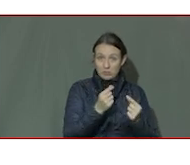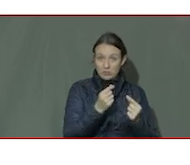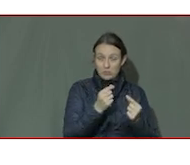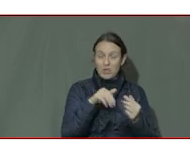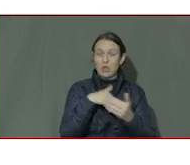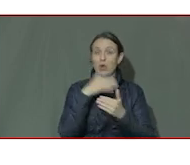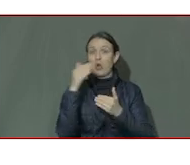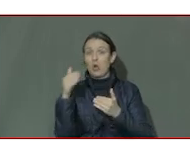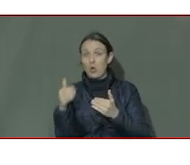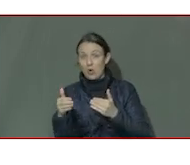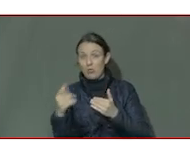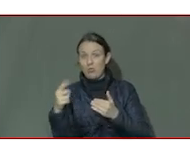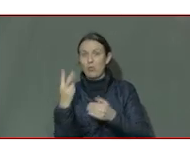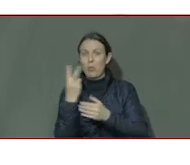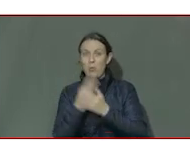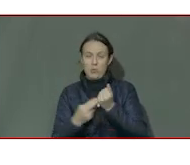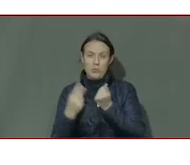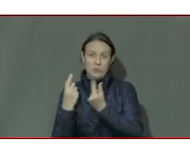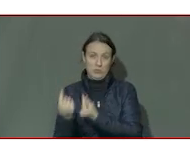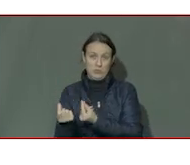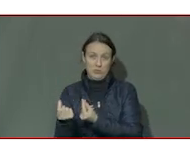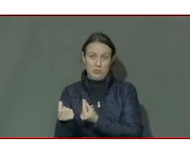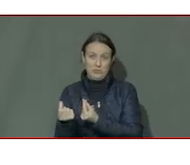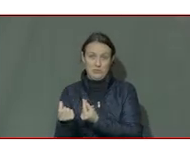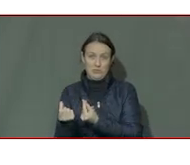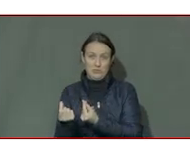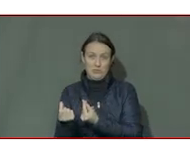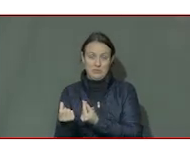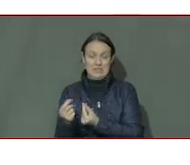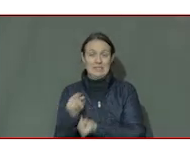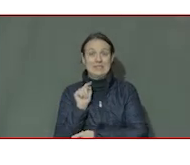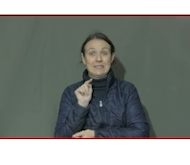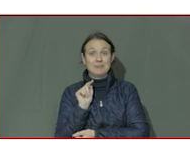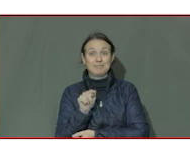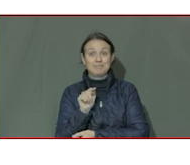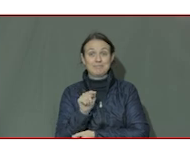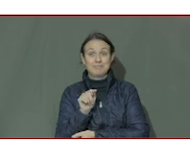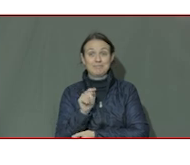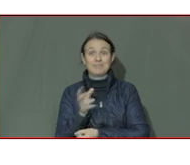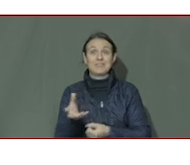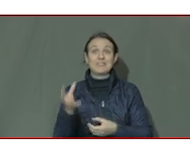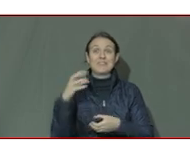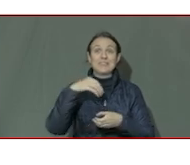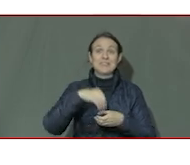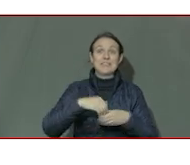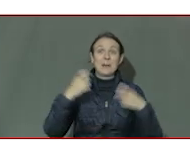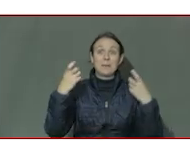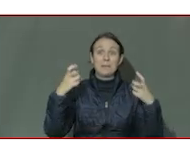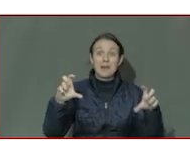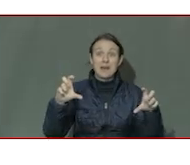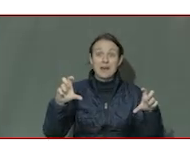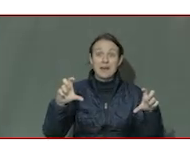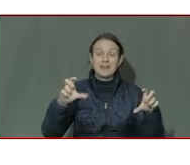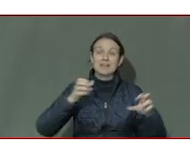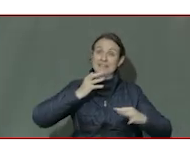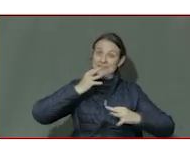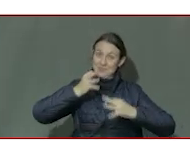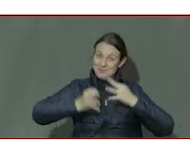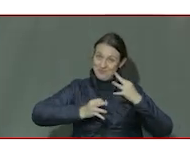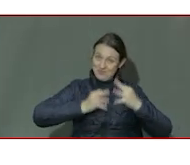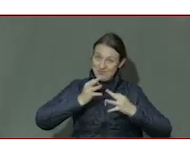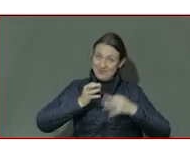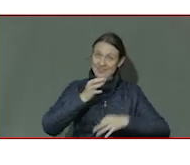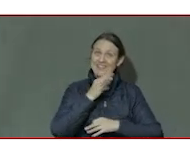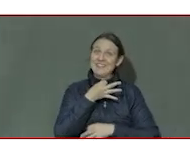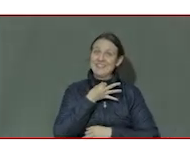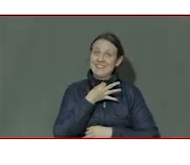for both. And then you put this in a form of a paragraph or explanation,